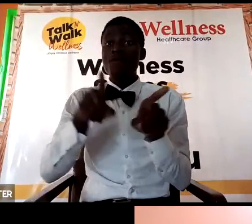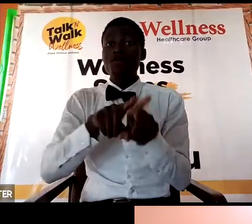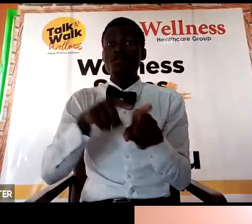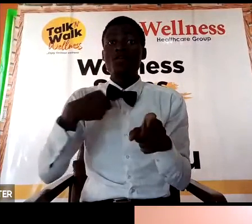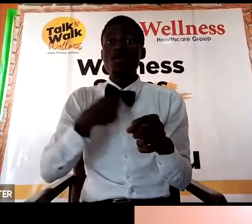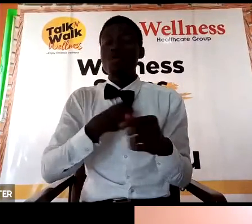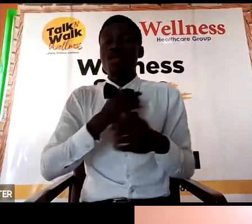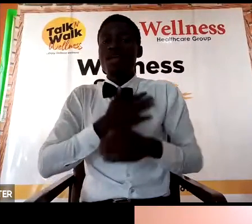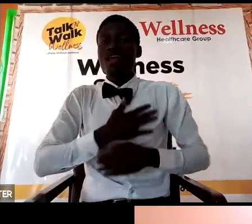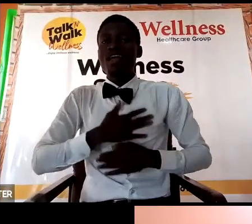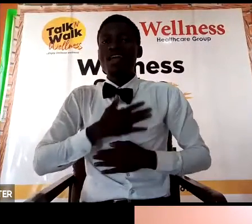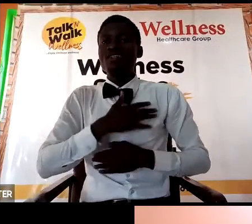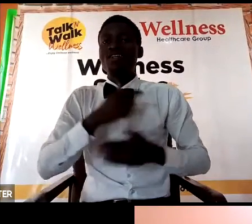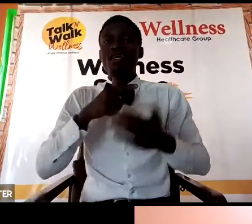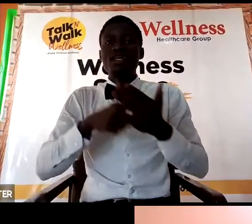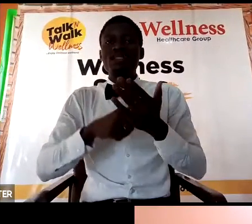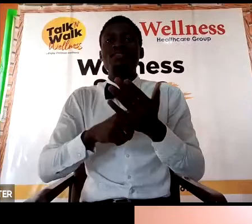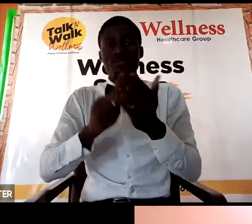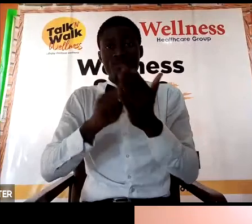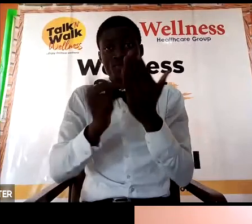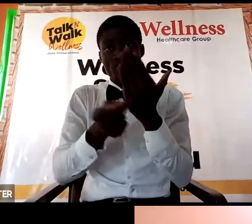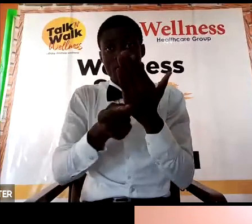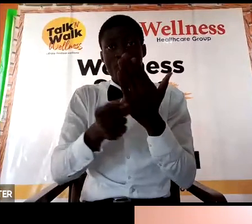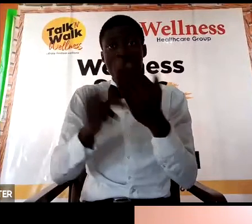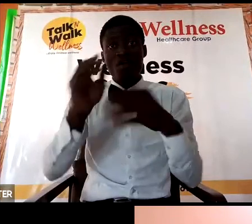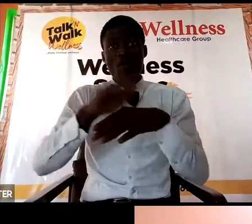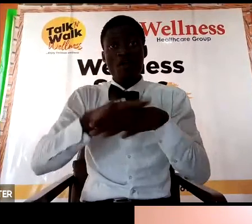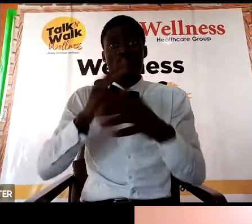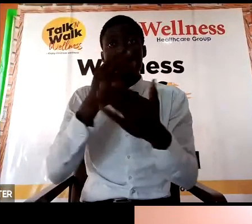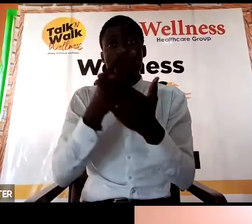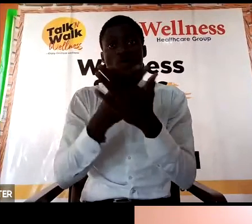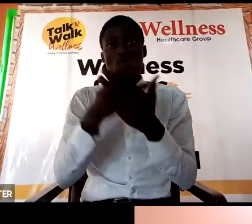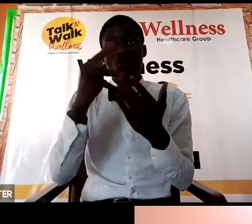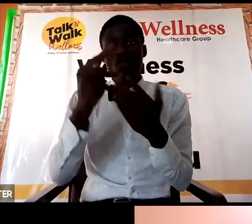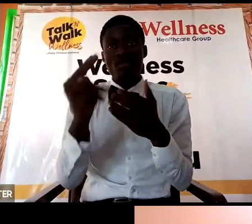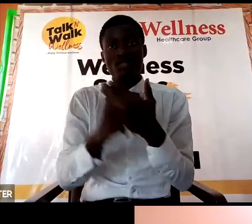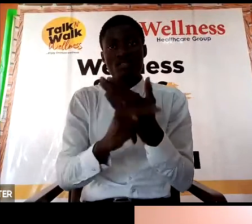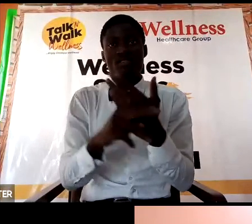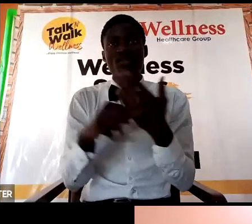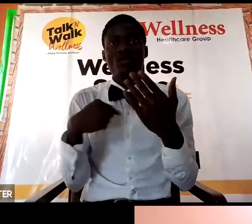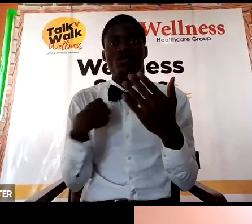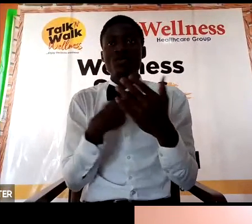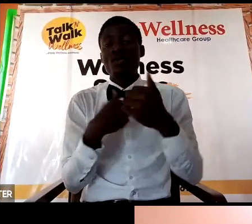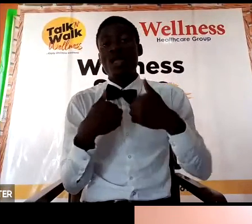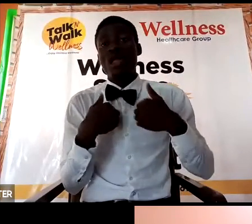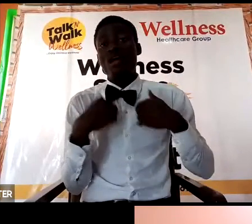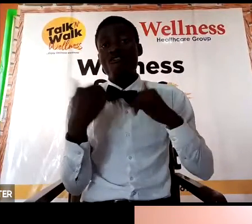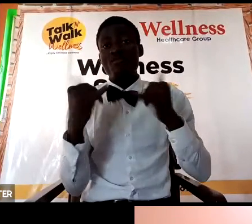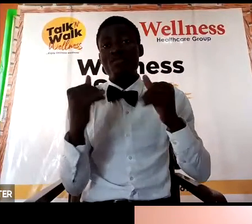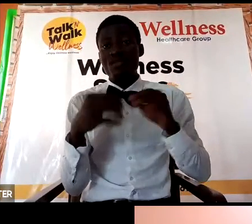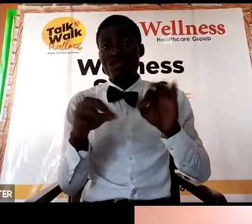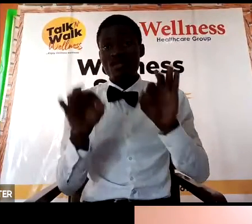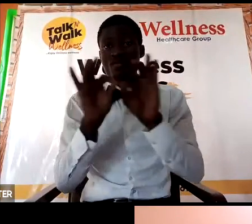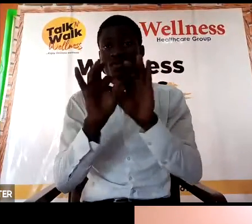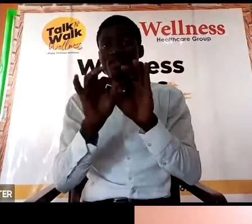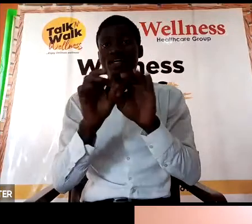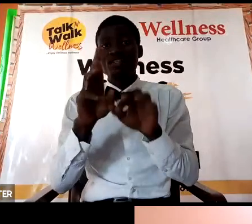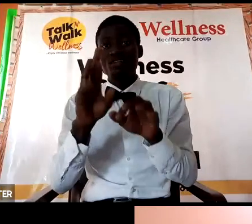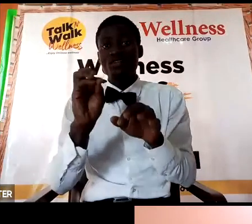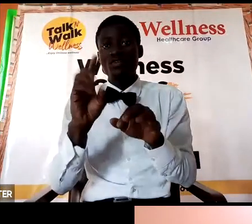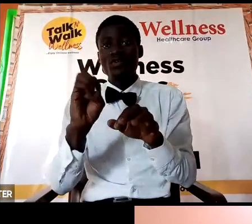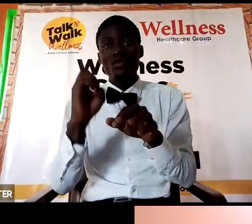Healthcare Group. Wellness has over the years played a major role in ensuring that our clients and customers have access to quality pharmaceutical